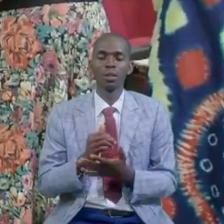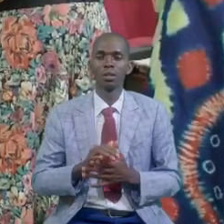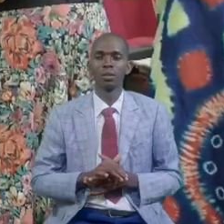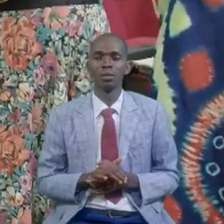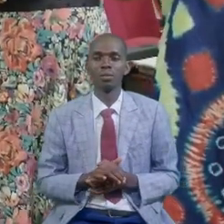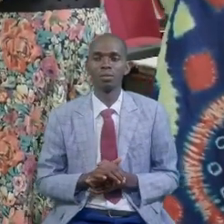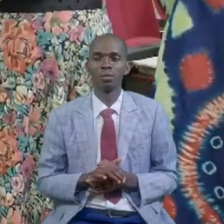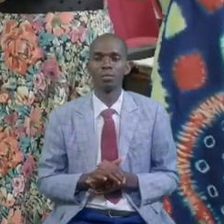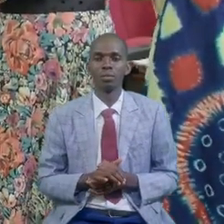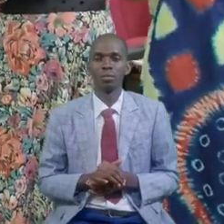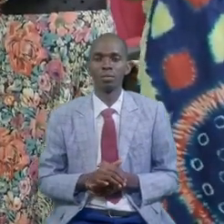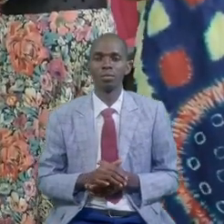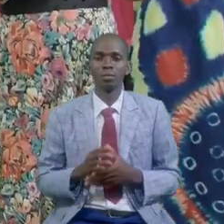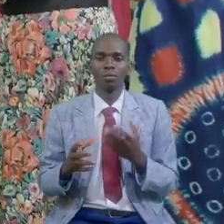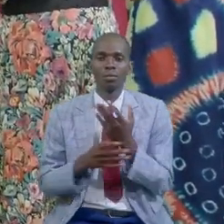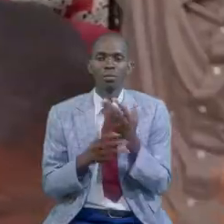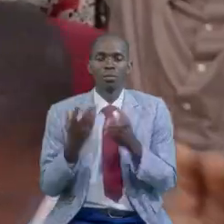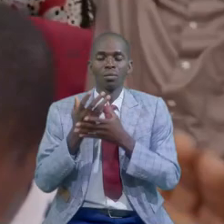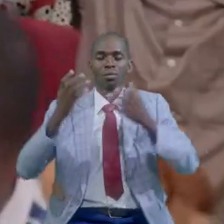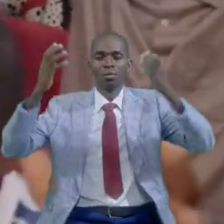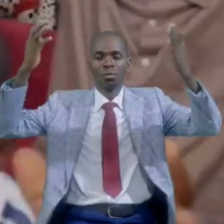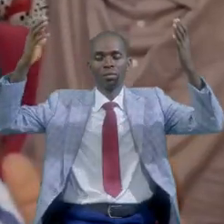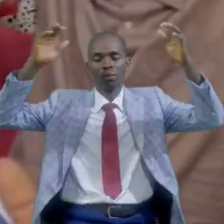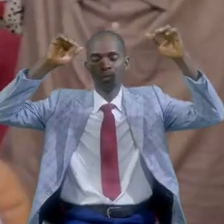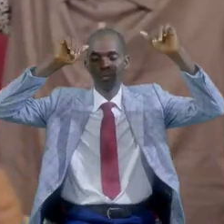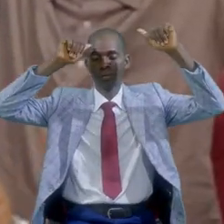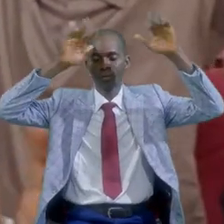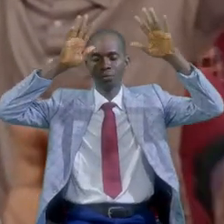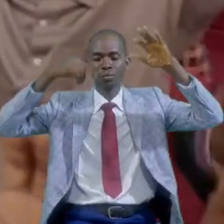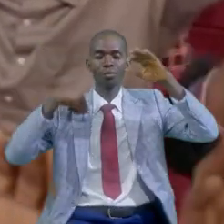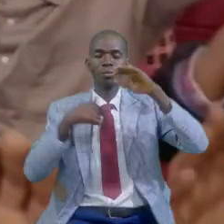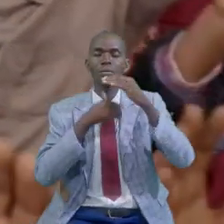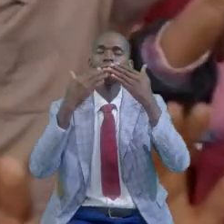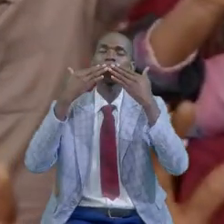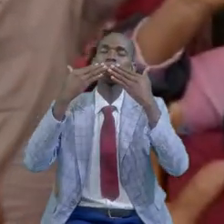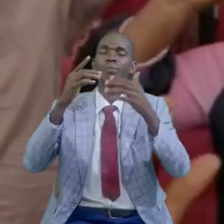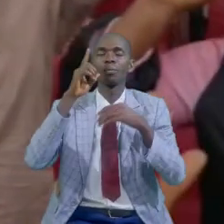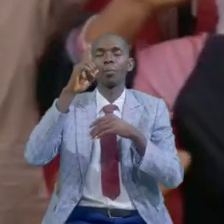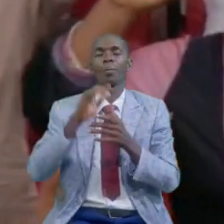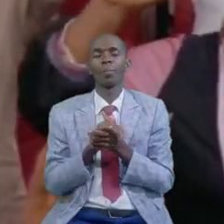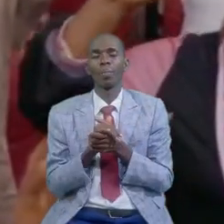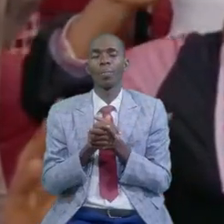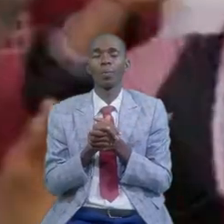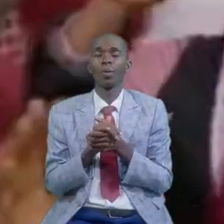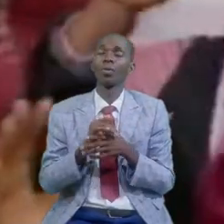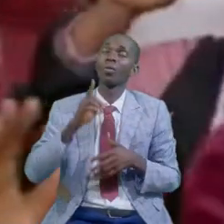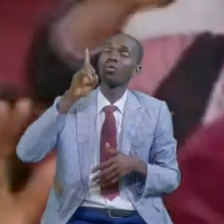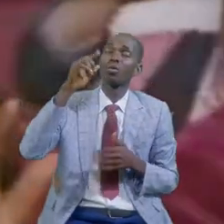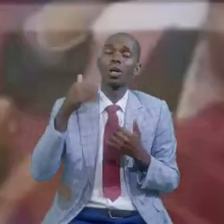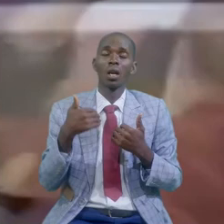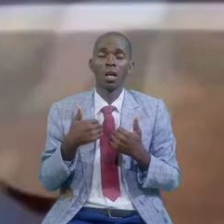Raise up those hands. Father, we thank you. You have